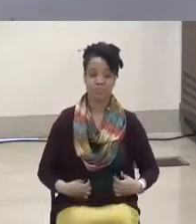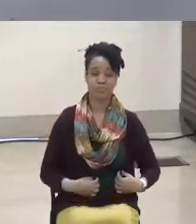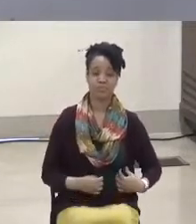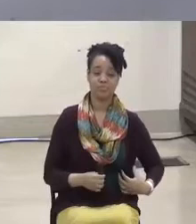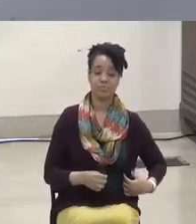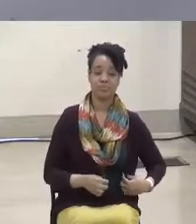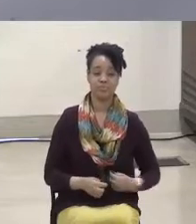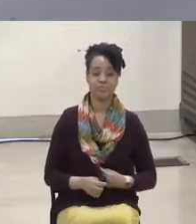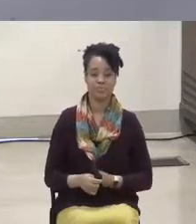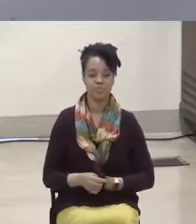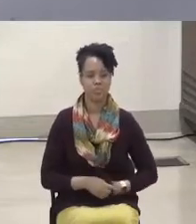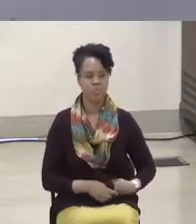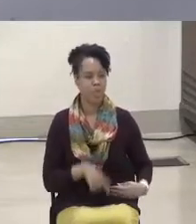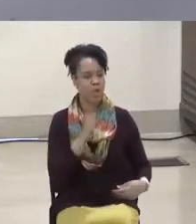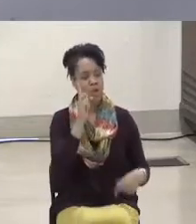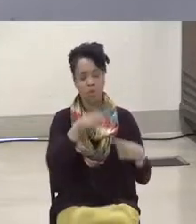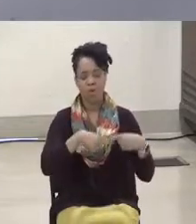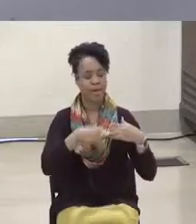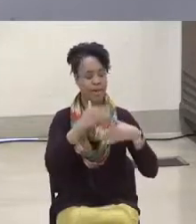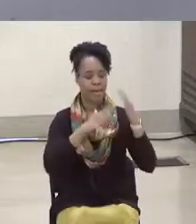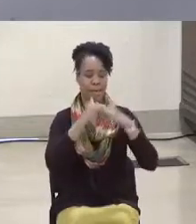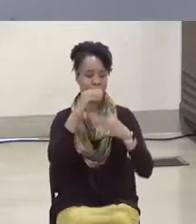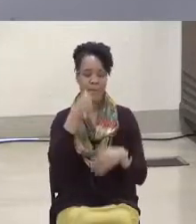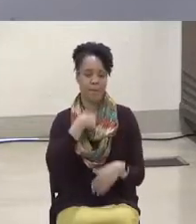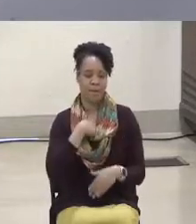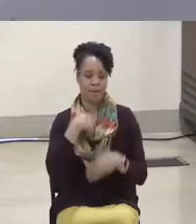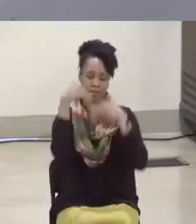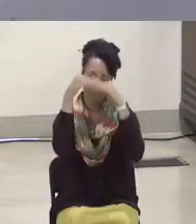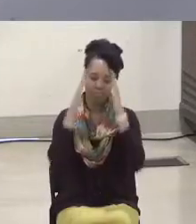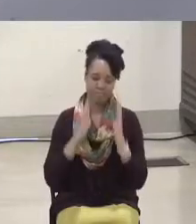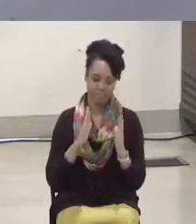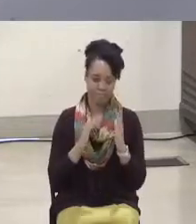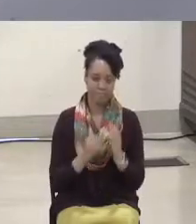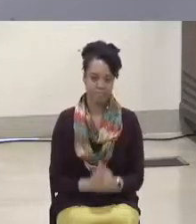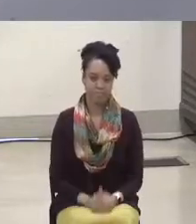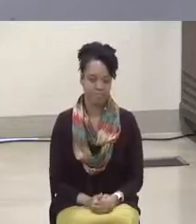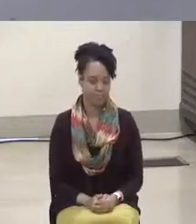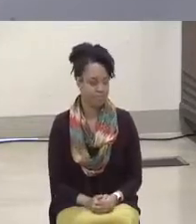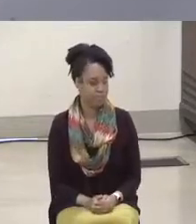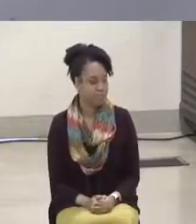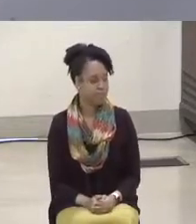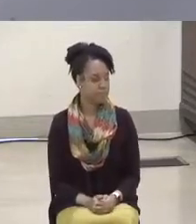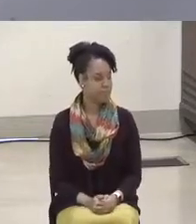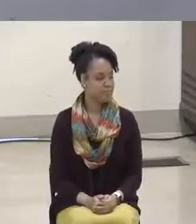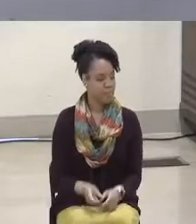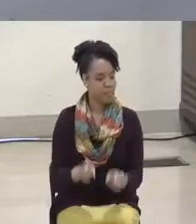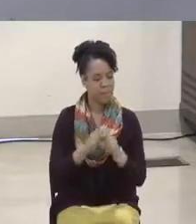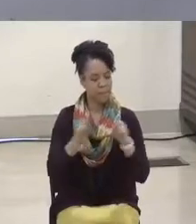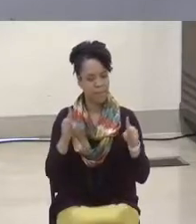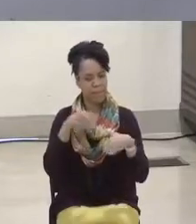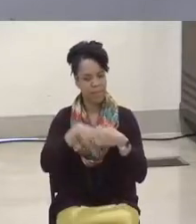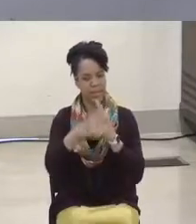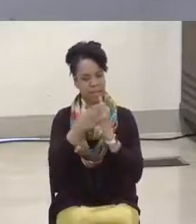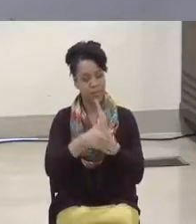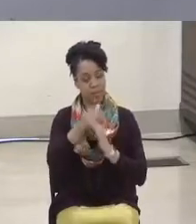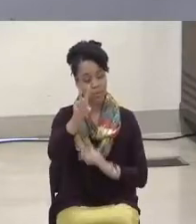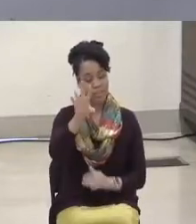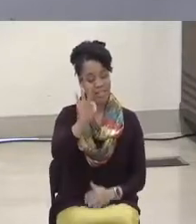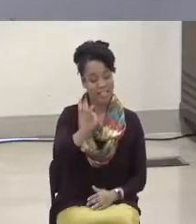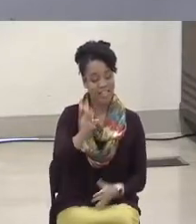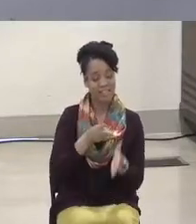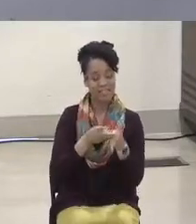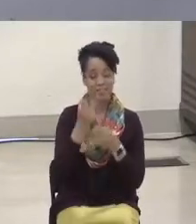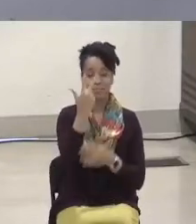Dios le dijo que no. You can't build me a house. Que no puedes construirme una casa. But in chapter 29,